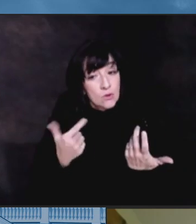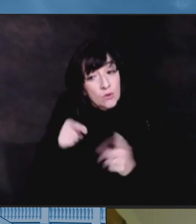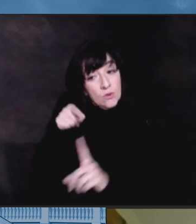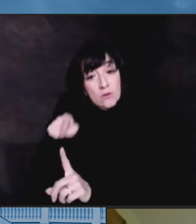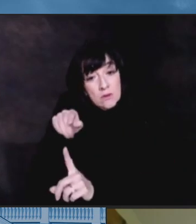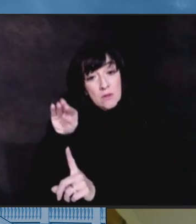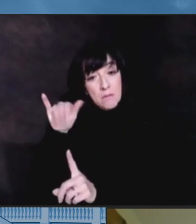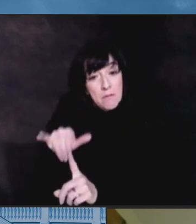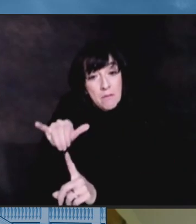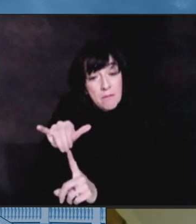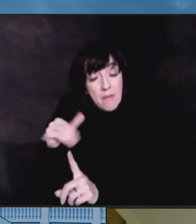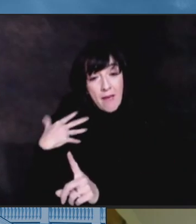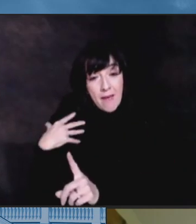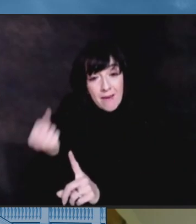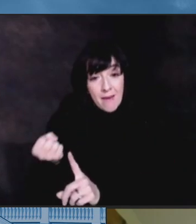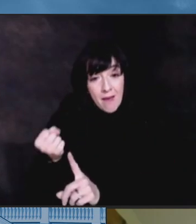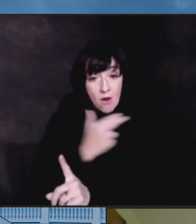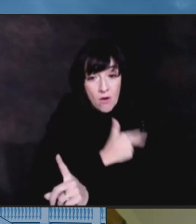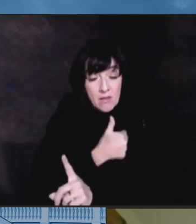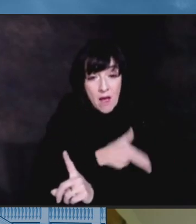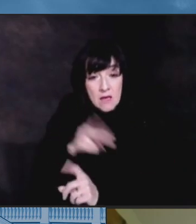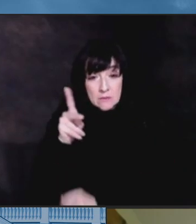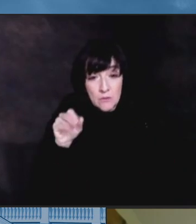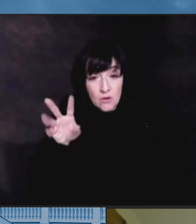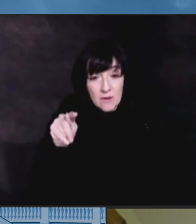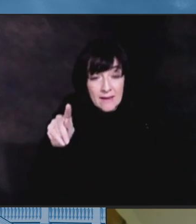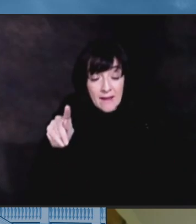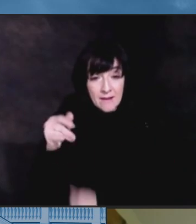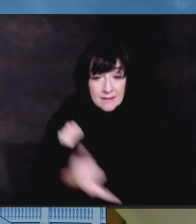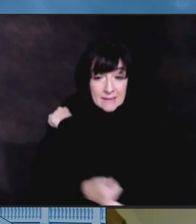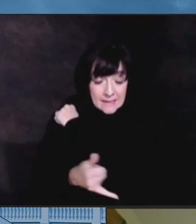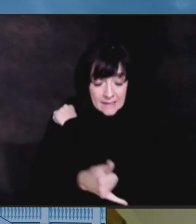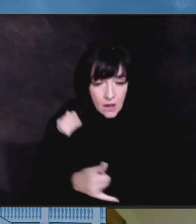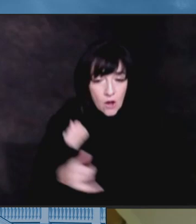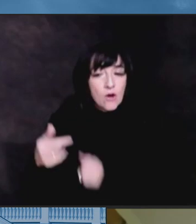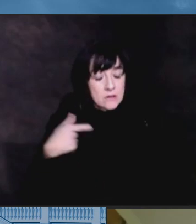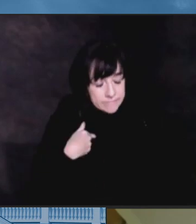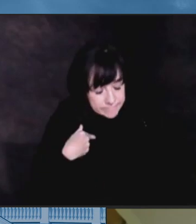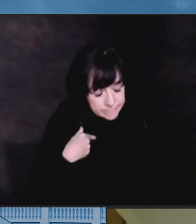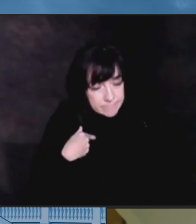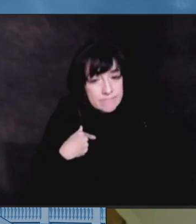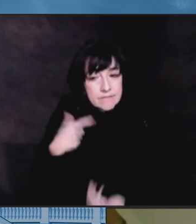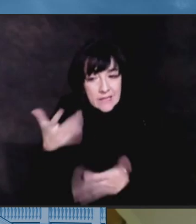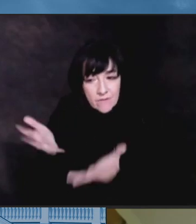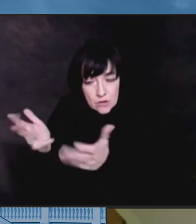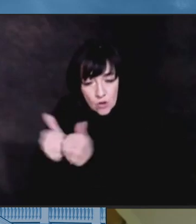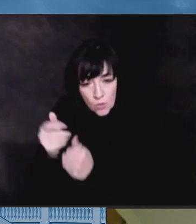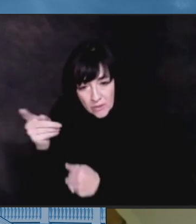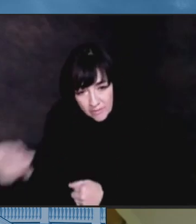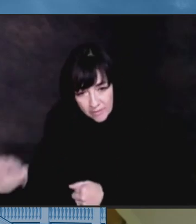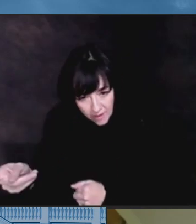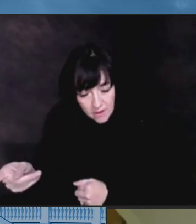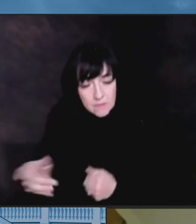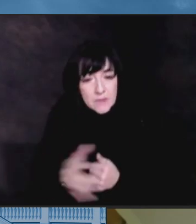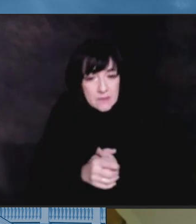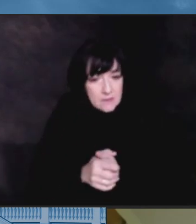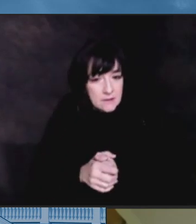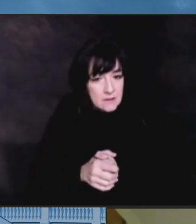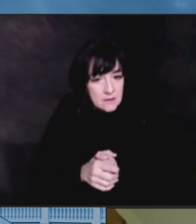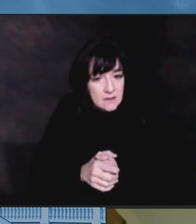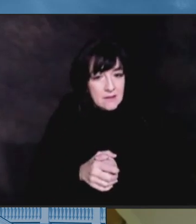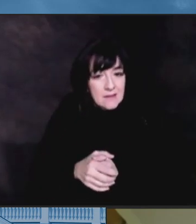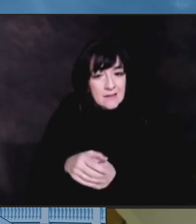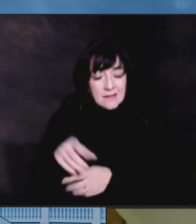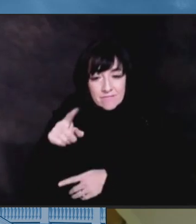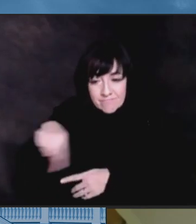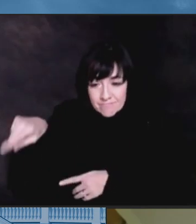phone over the weekend and yesterday with Terry Murphy. He's got his team, they're ready to go, they're on the ground working at ways